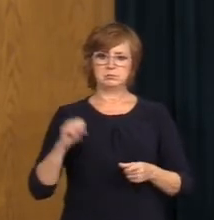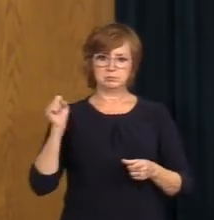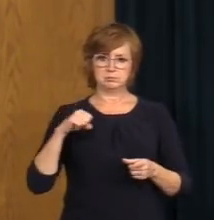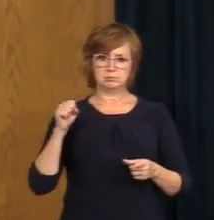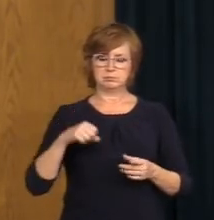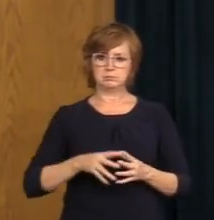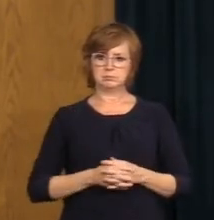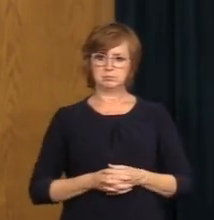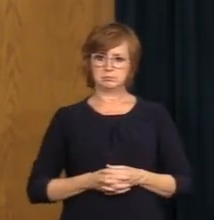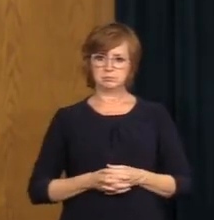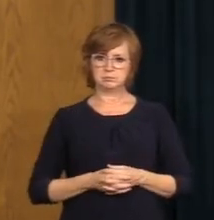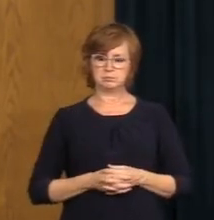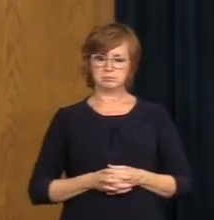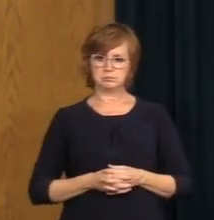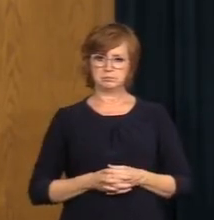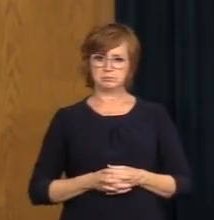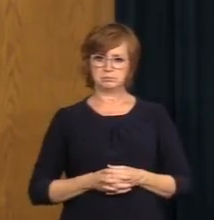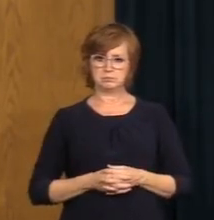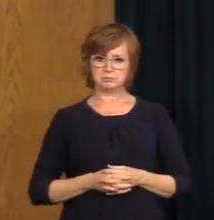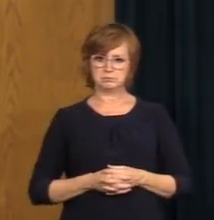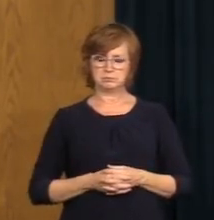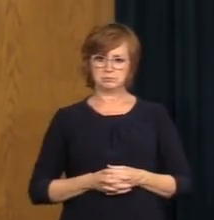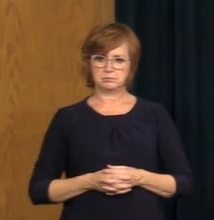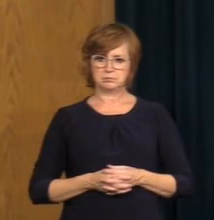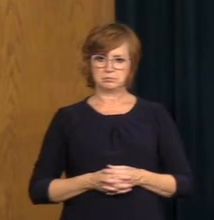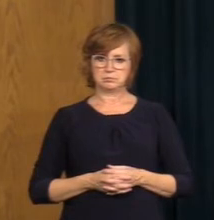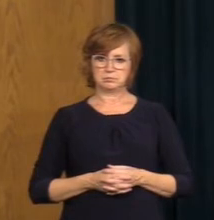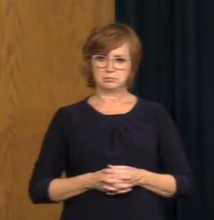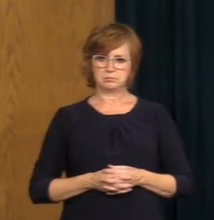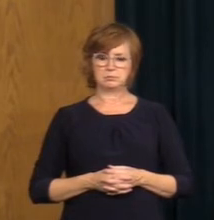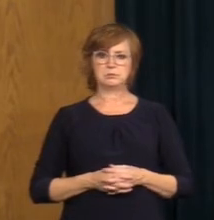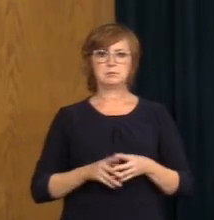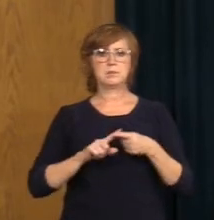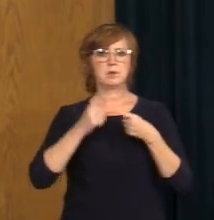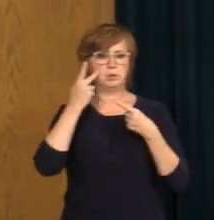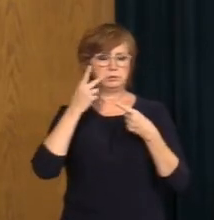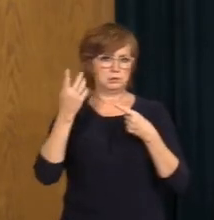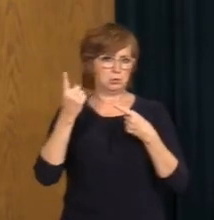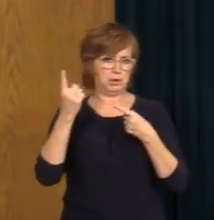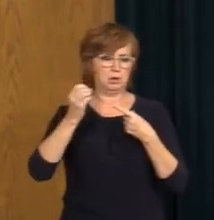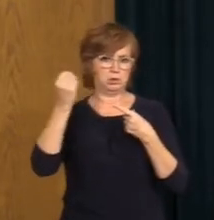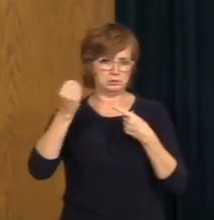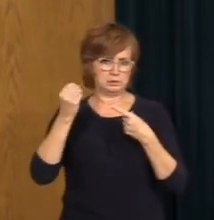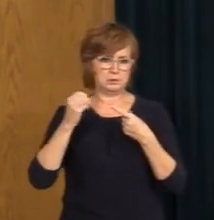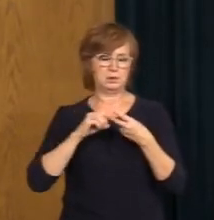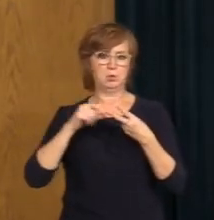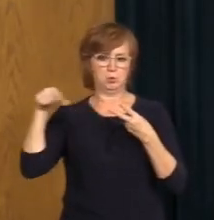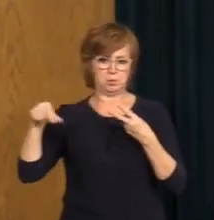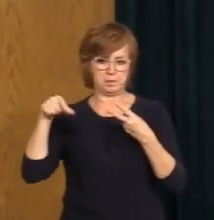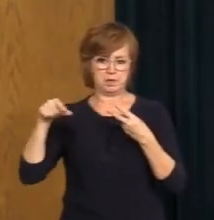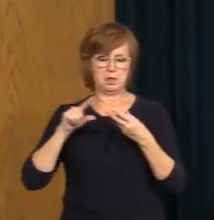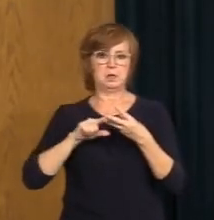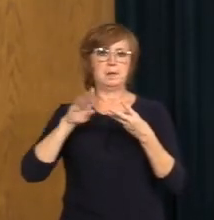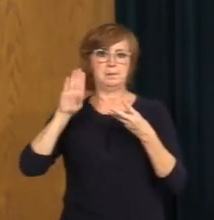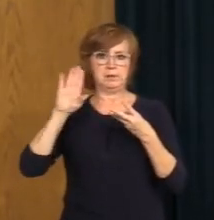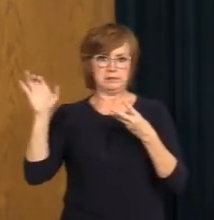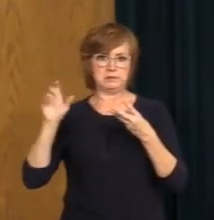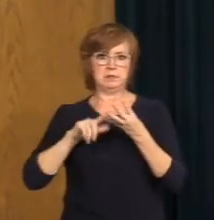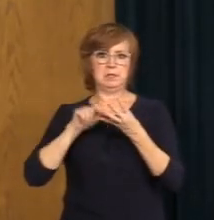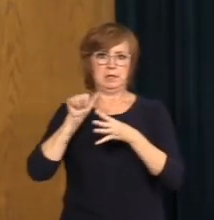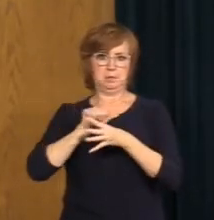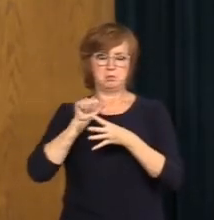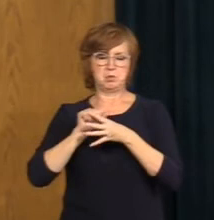Yeah, we've seen the number of cases rising in Ontario, Quebec, BC, Alberta. Is a second